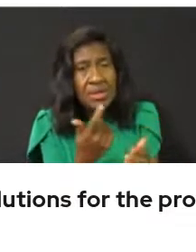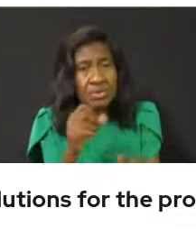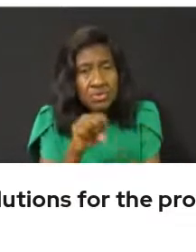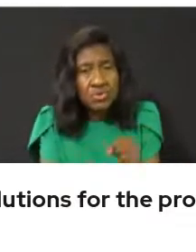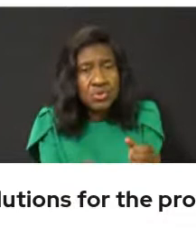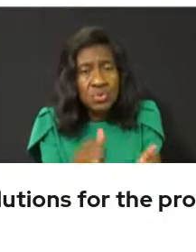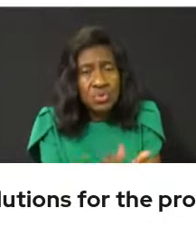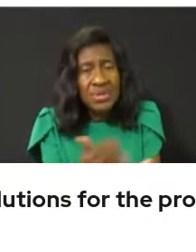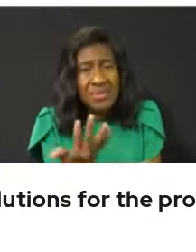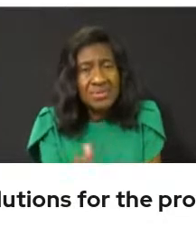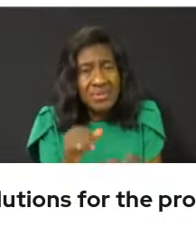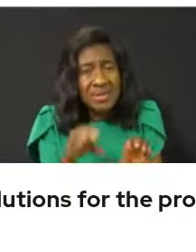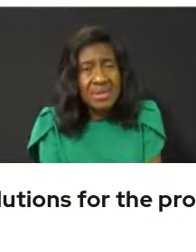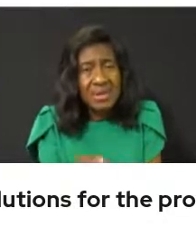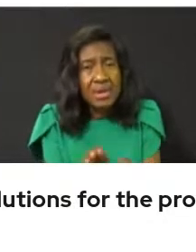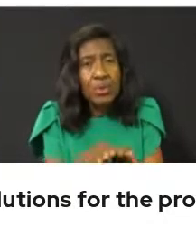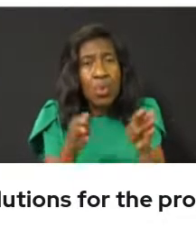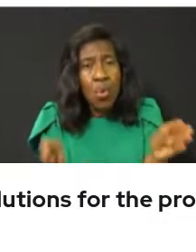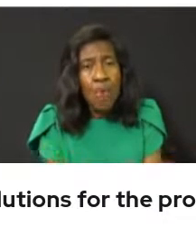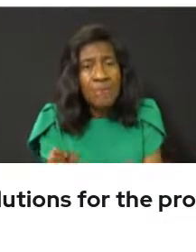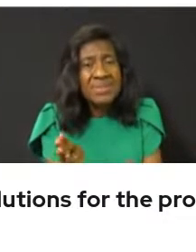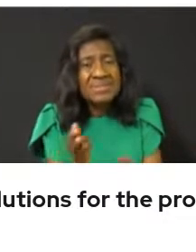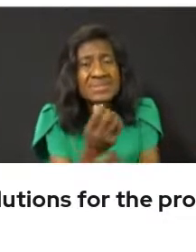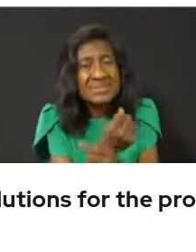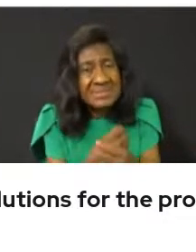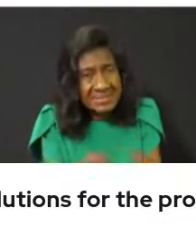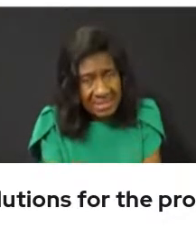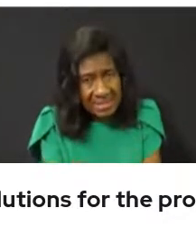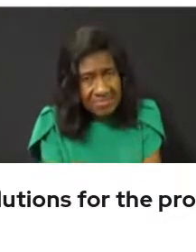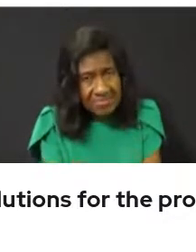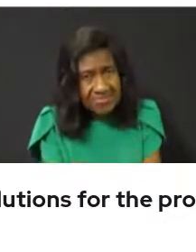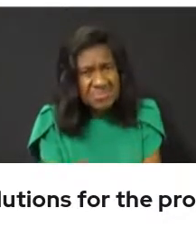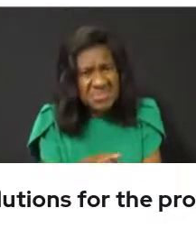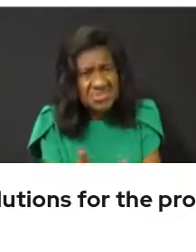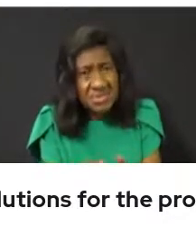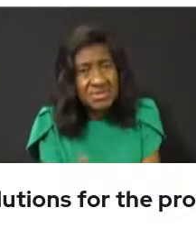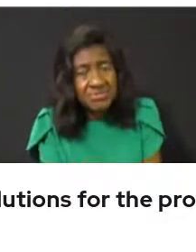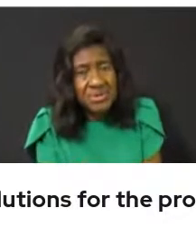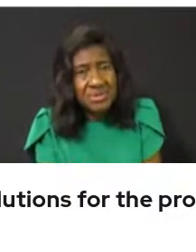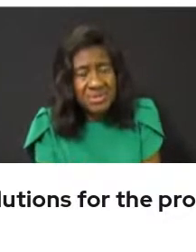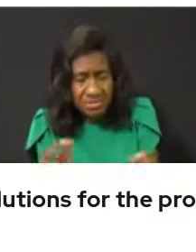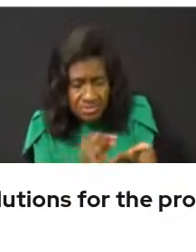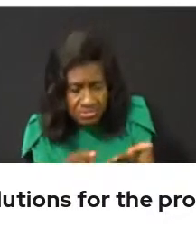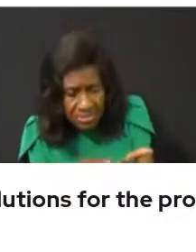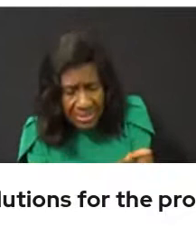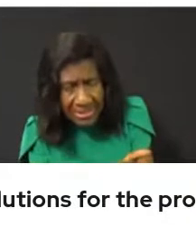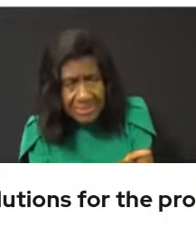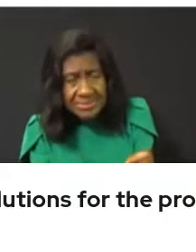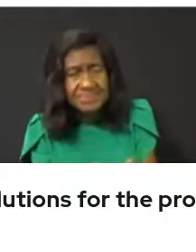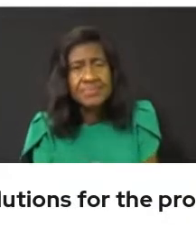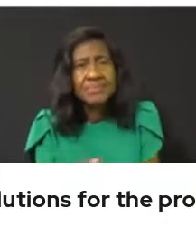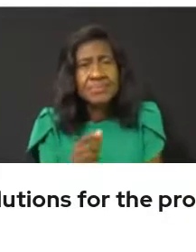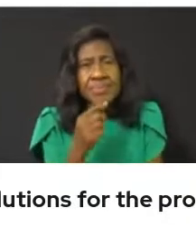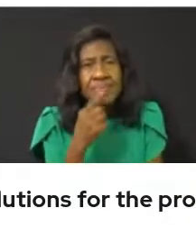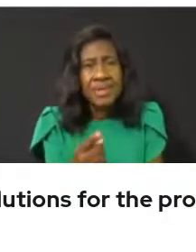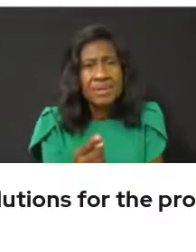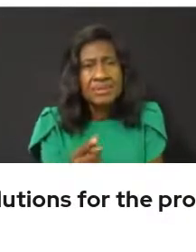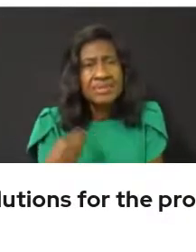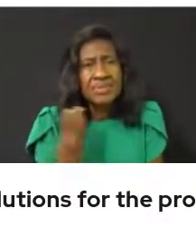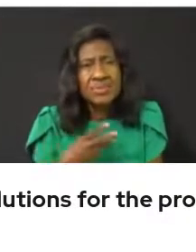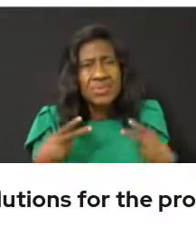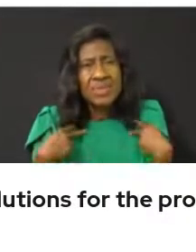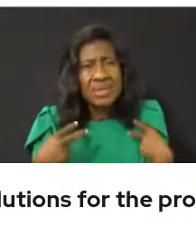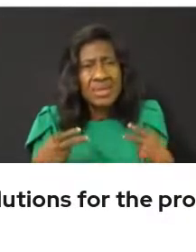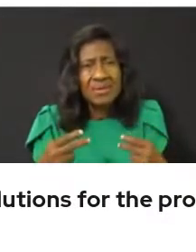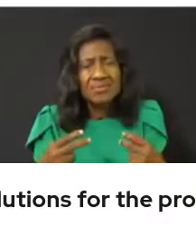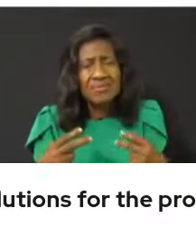achieve reopening safely. So just to give the very high level of the key categories. So we have our